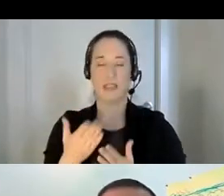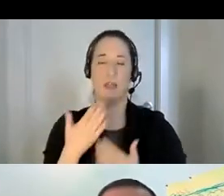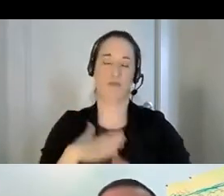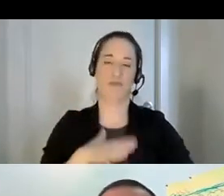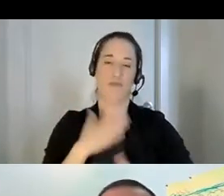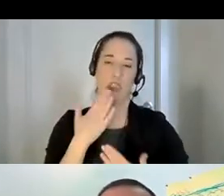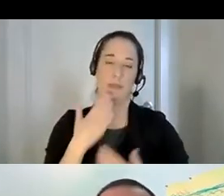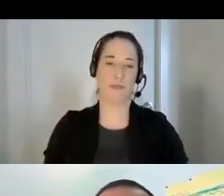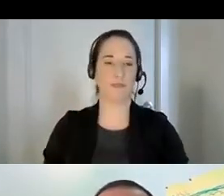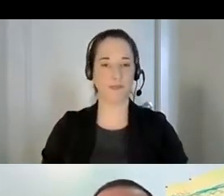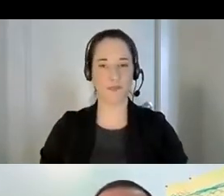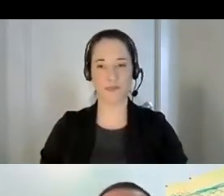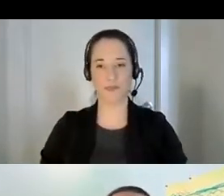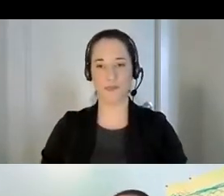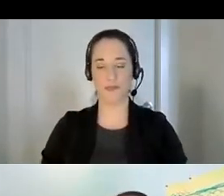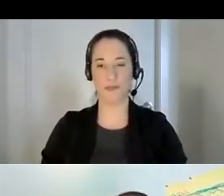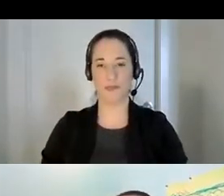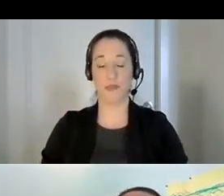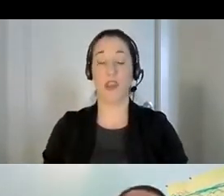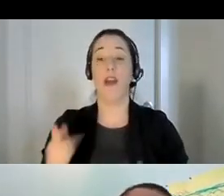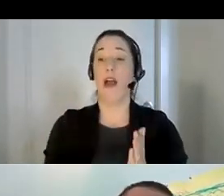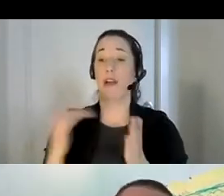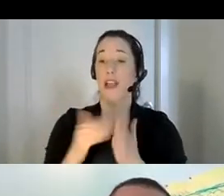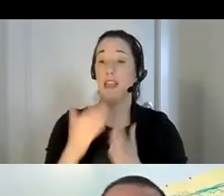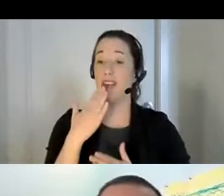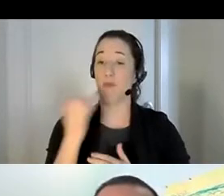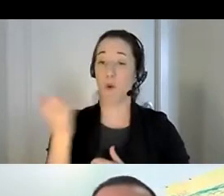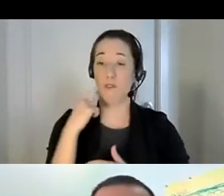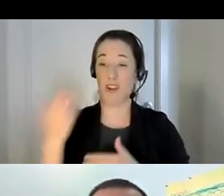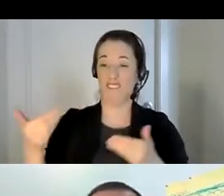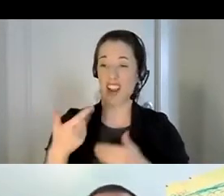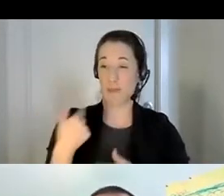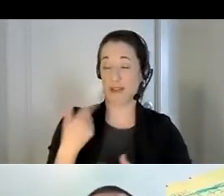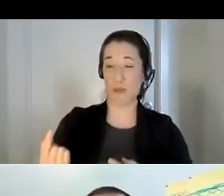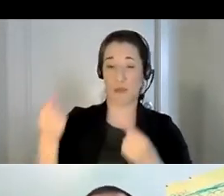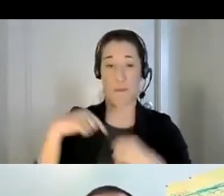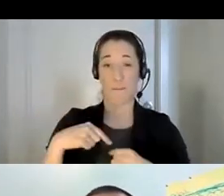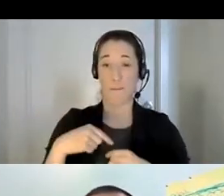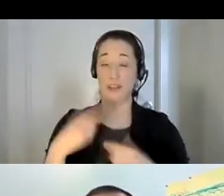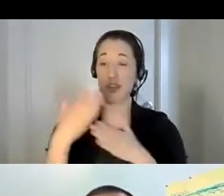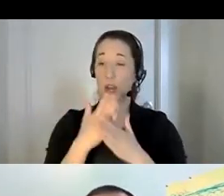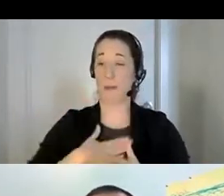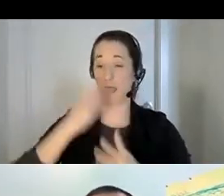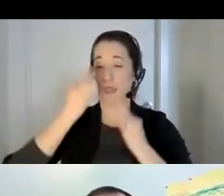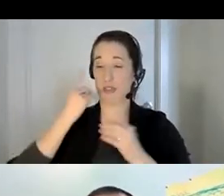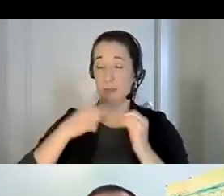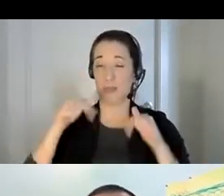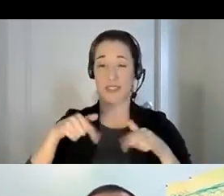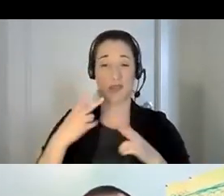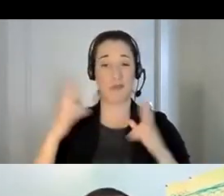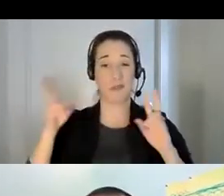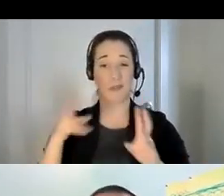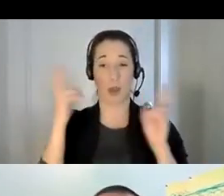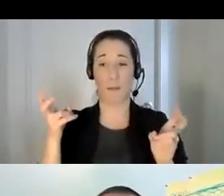that. Again, thank you all for inviting me to share some of my thoughts on this topic. It's a great honor to share